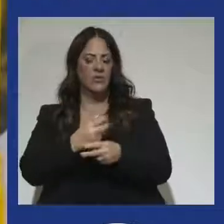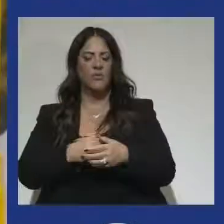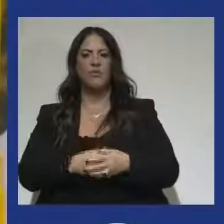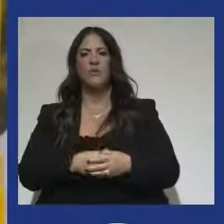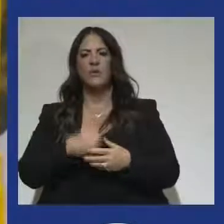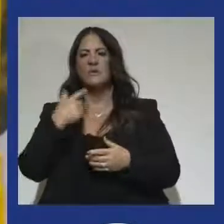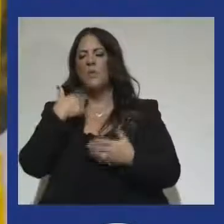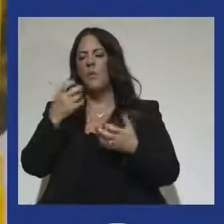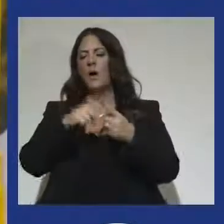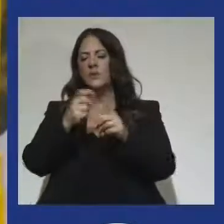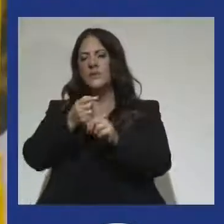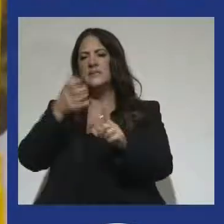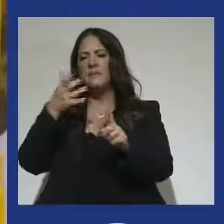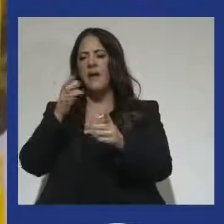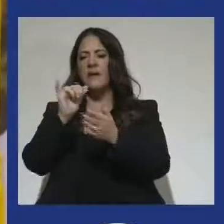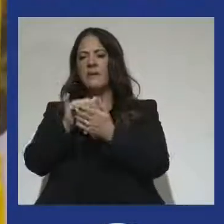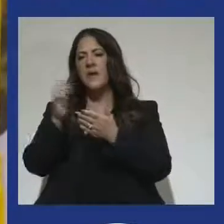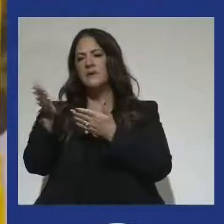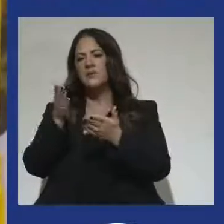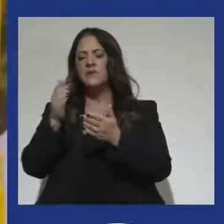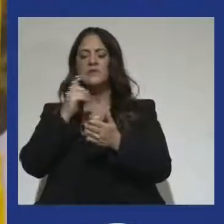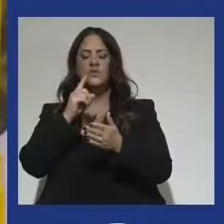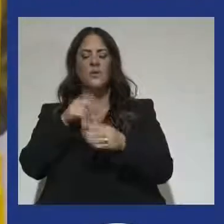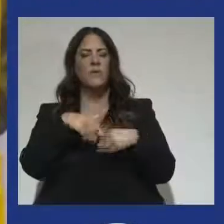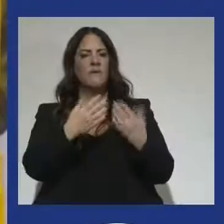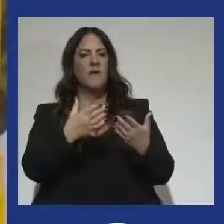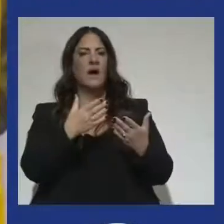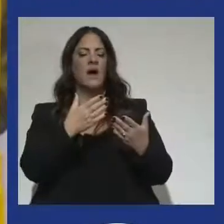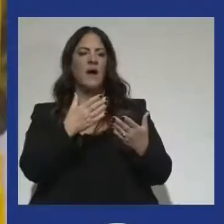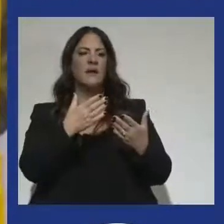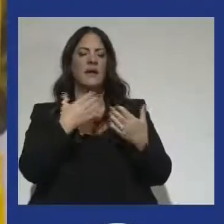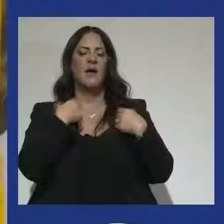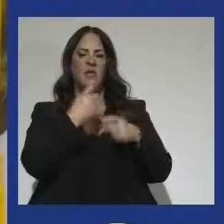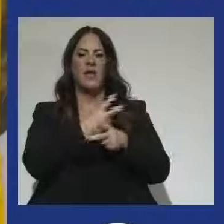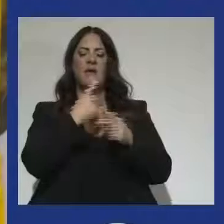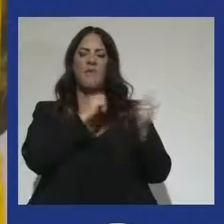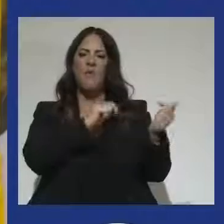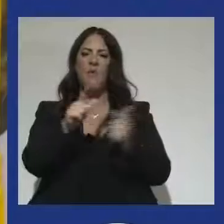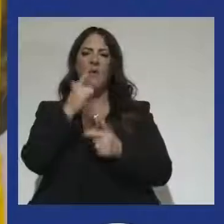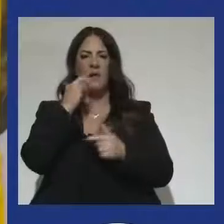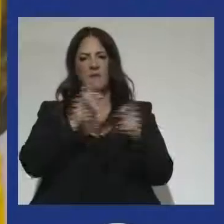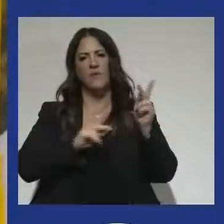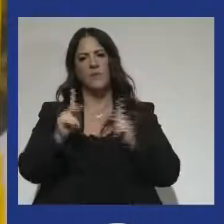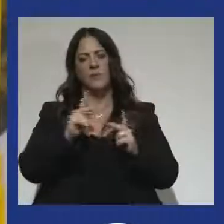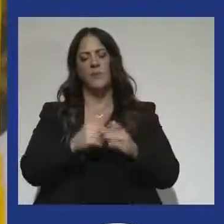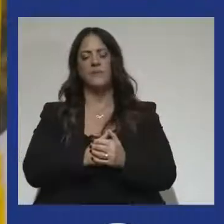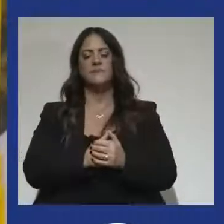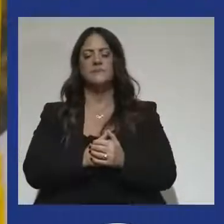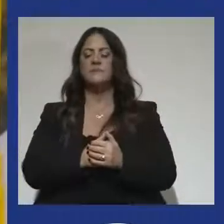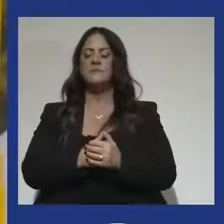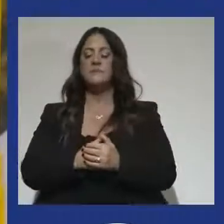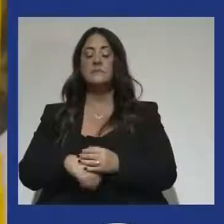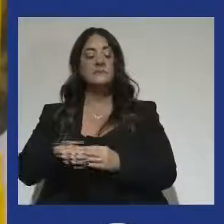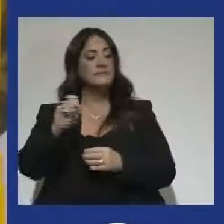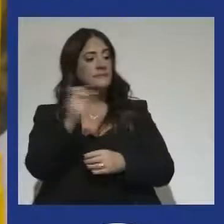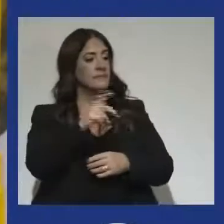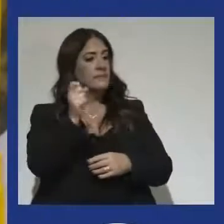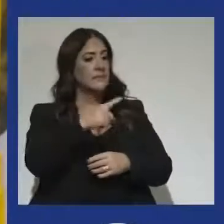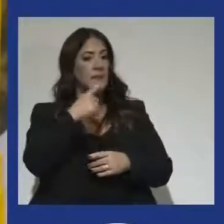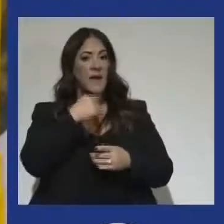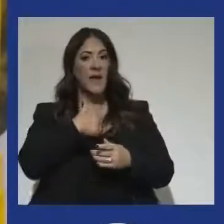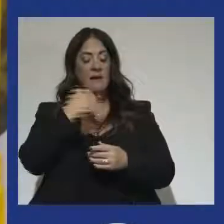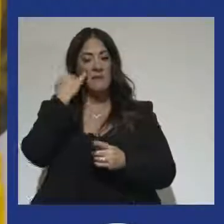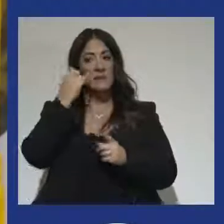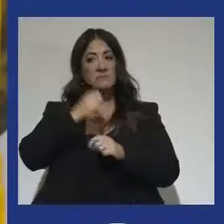closely to expand healthcare to all Californians. And then can you just briefly talk about ideal budgets